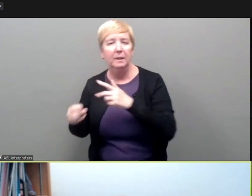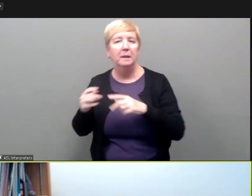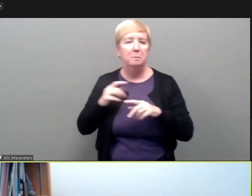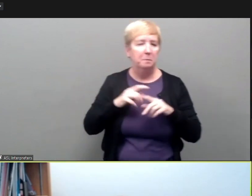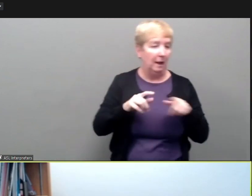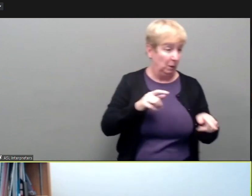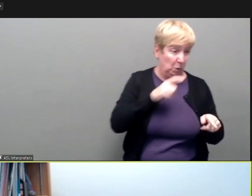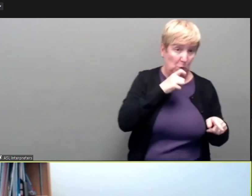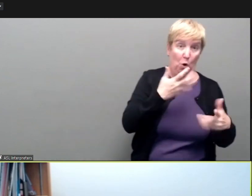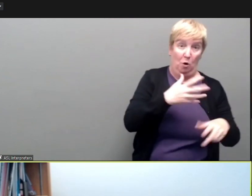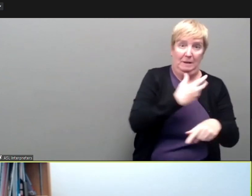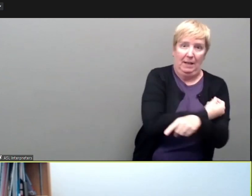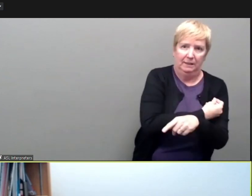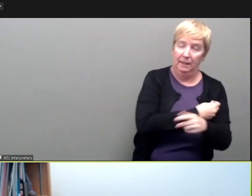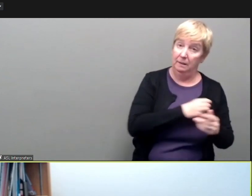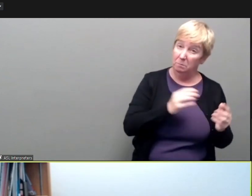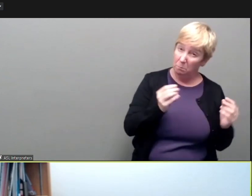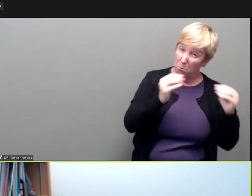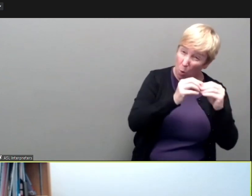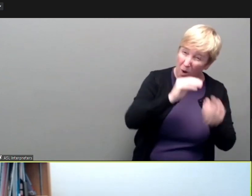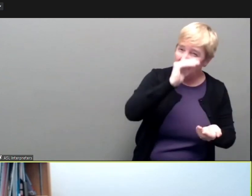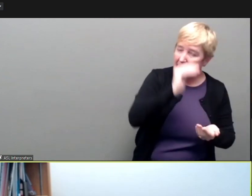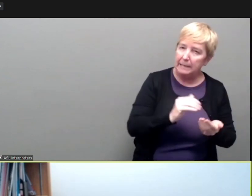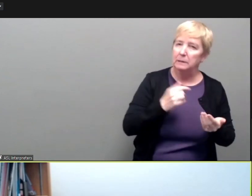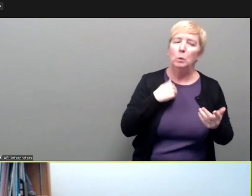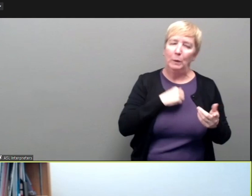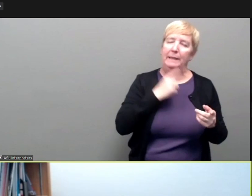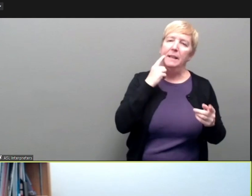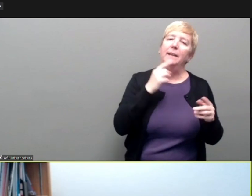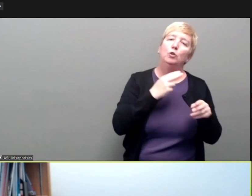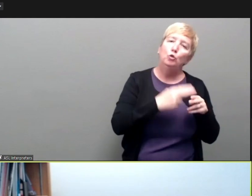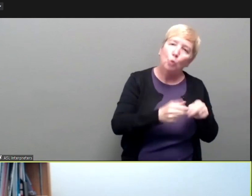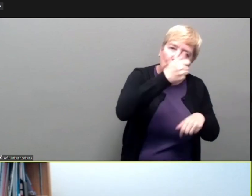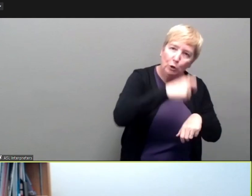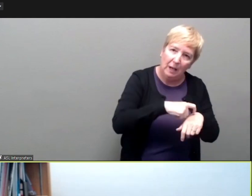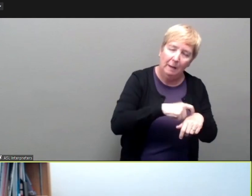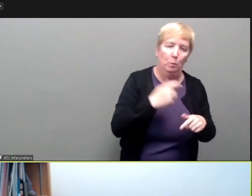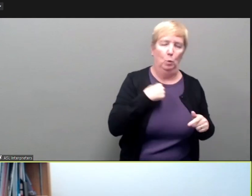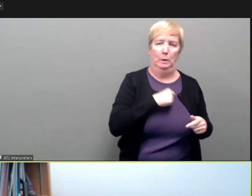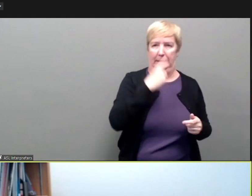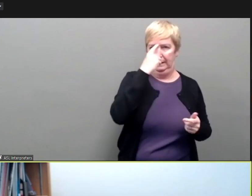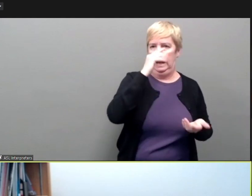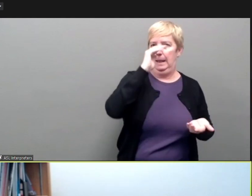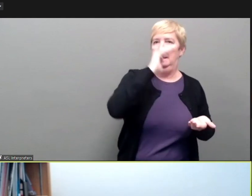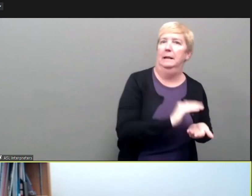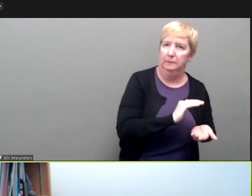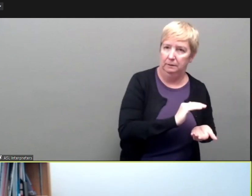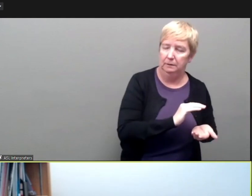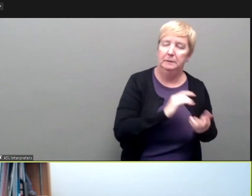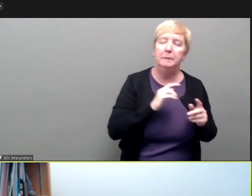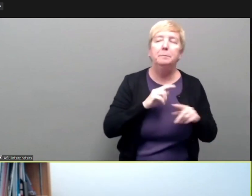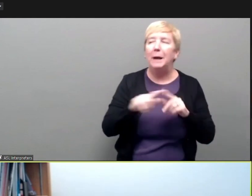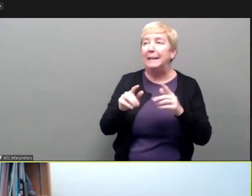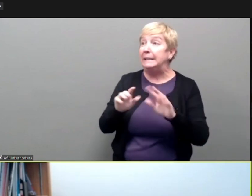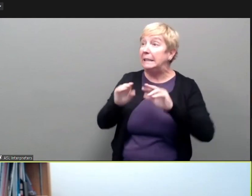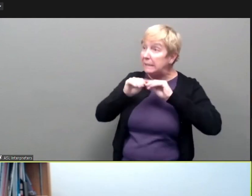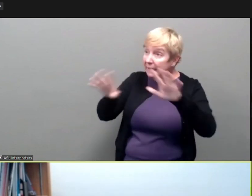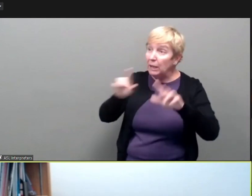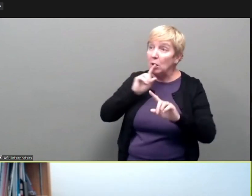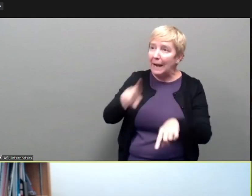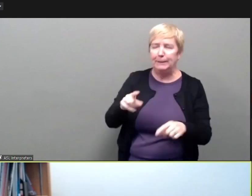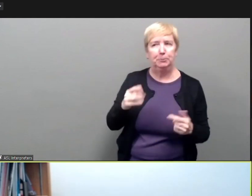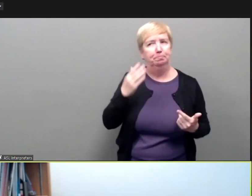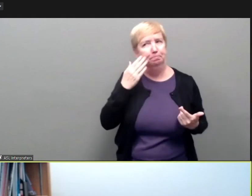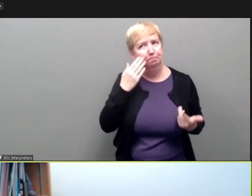possibly infectious and transmitting to others, and it may in fact be shorter. So I don't have a concrete answer for you other than to say we